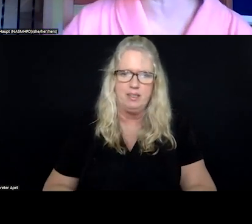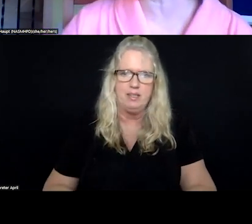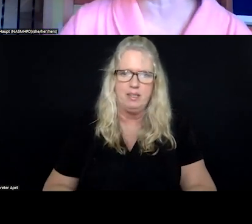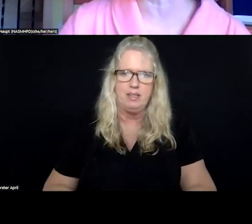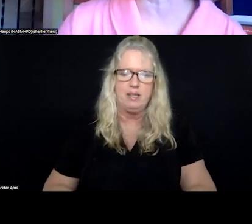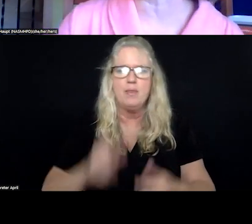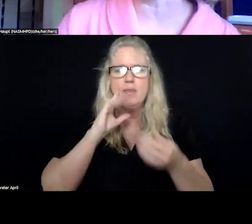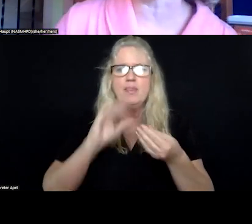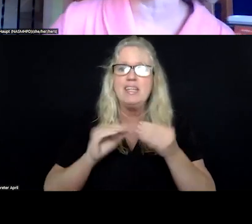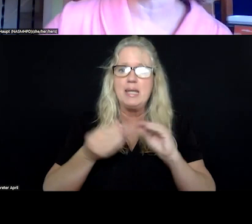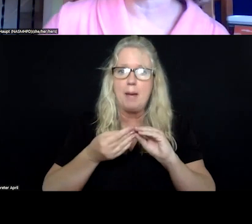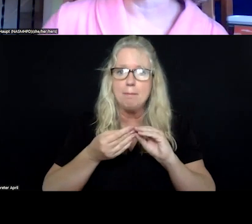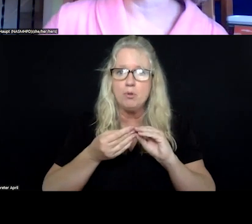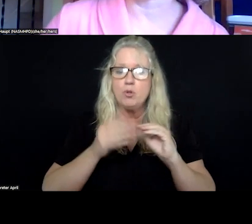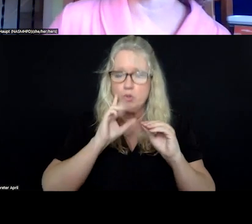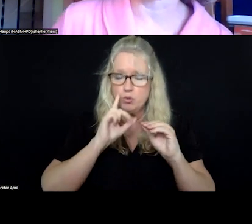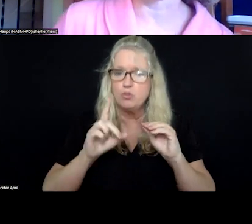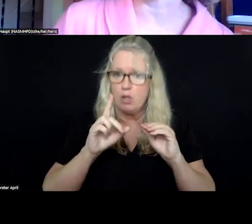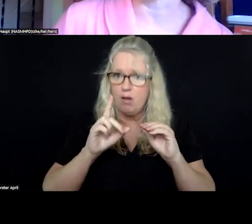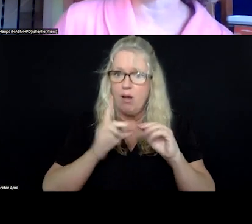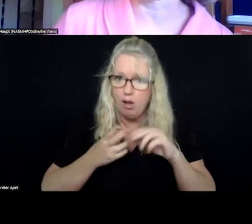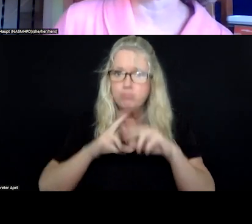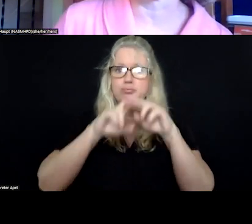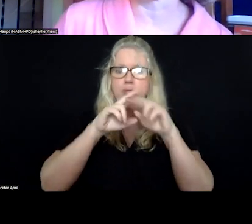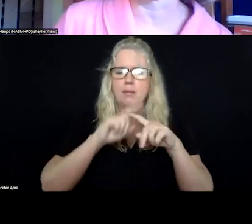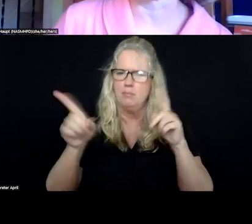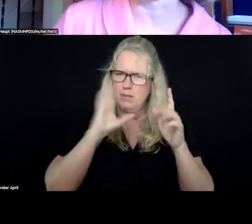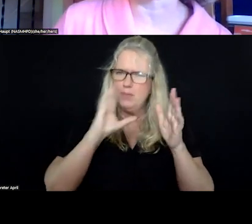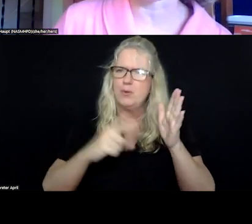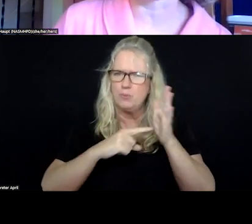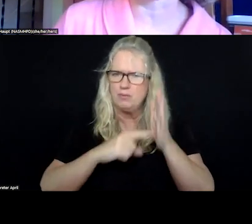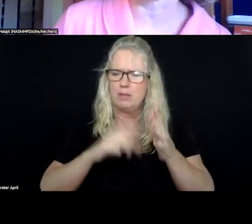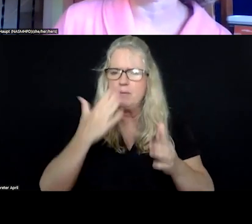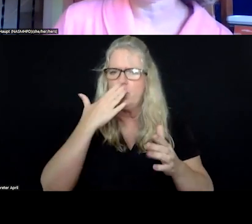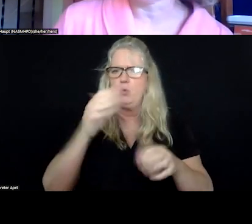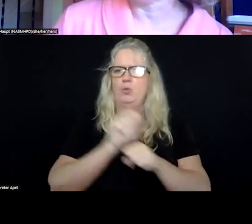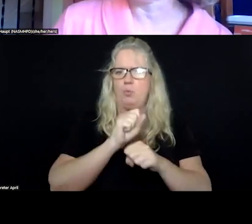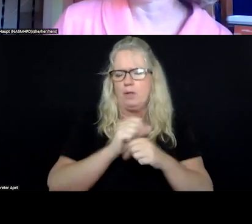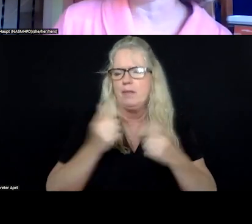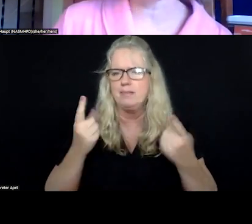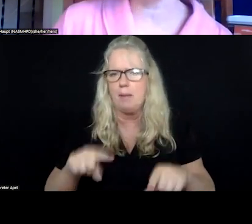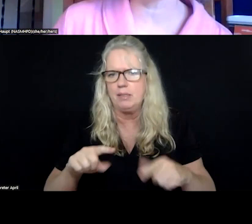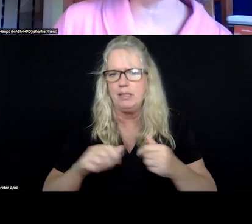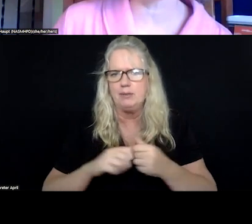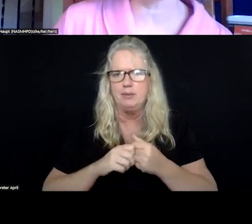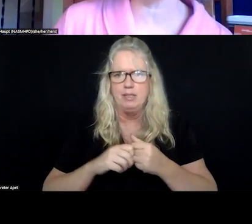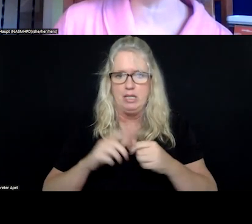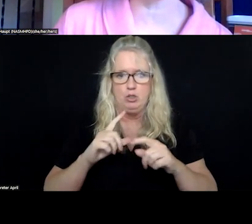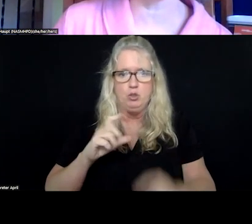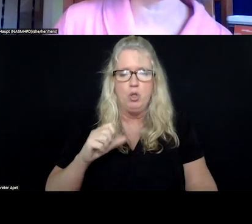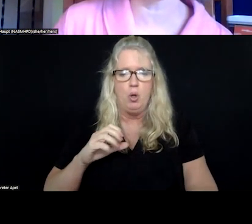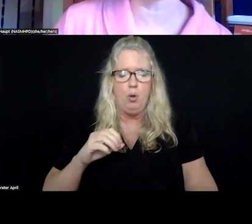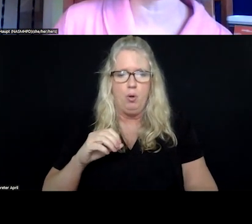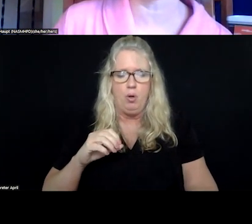the numbers are up, but that there are reflections of the good work happening And so